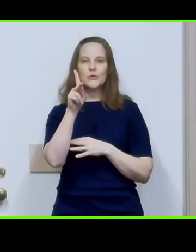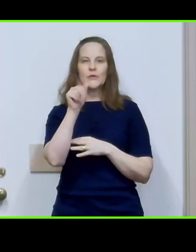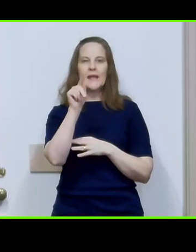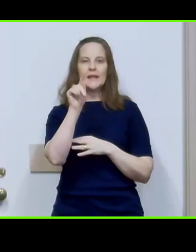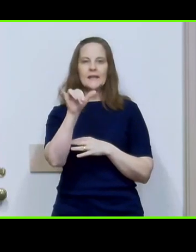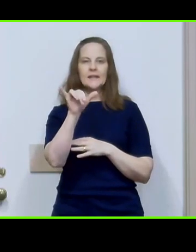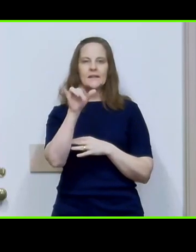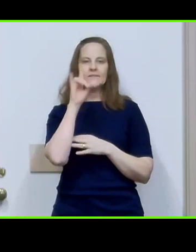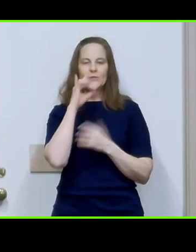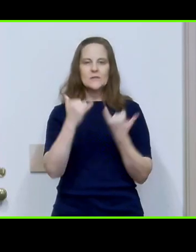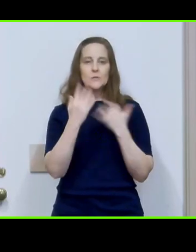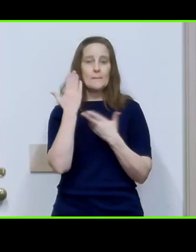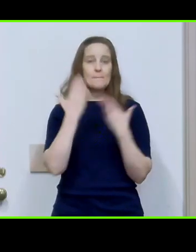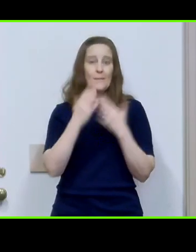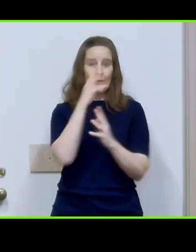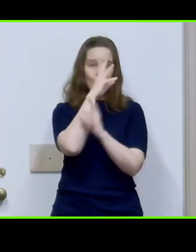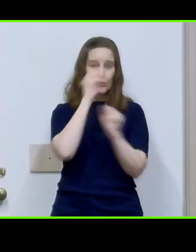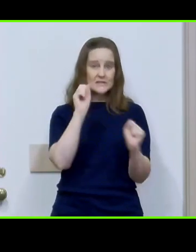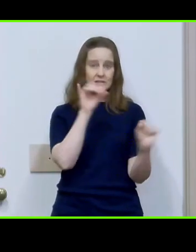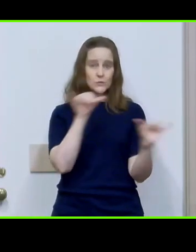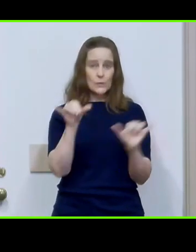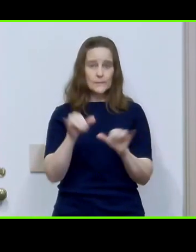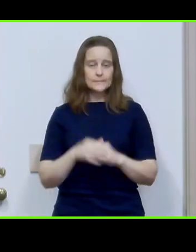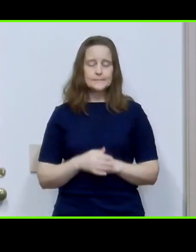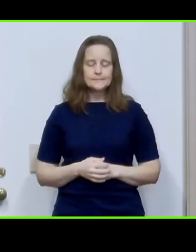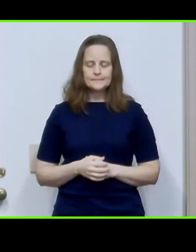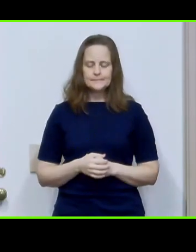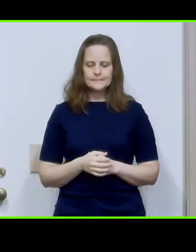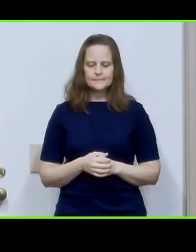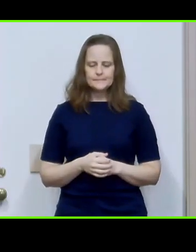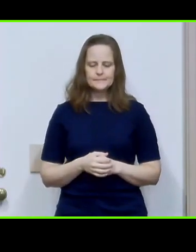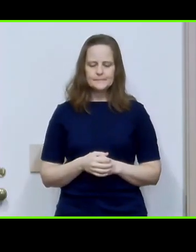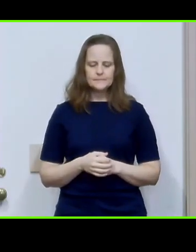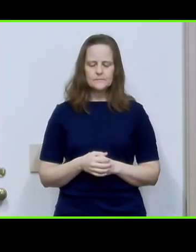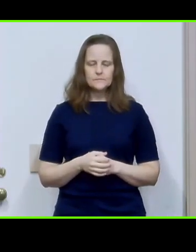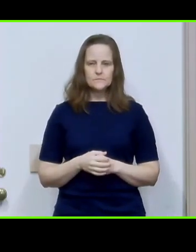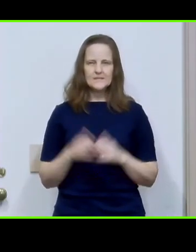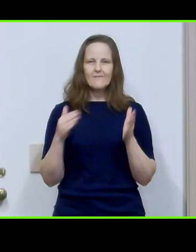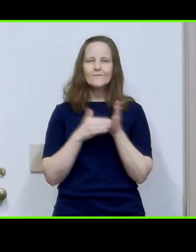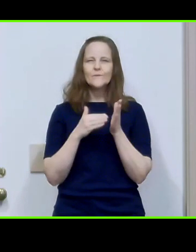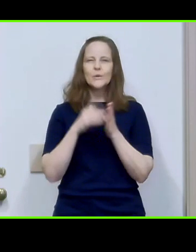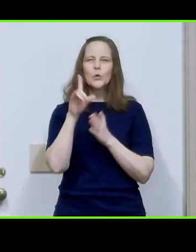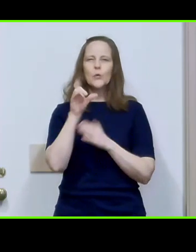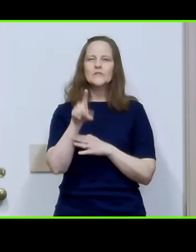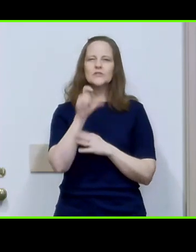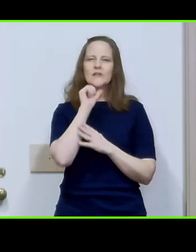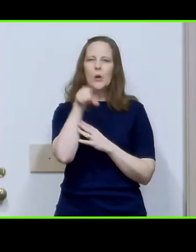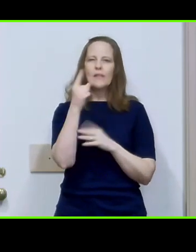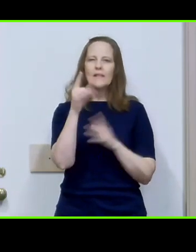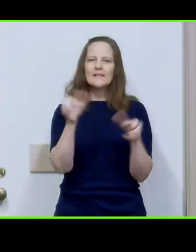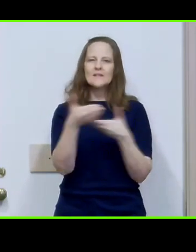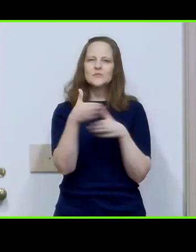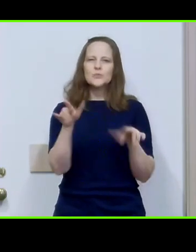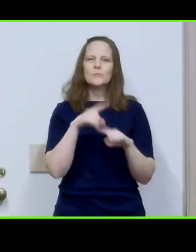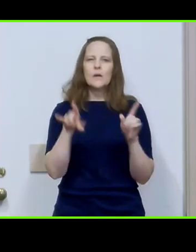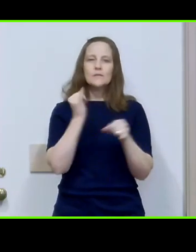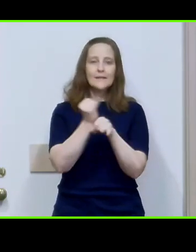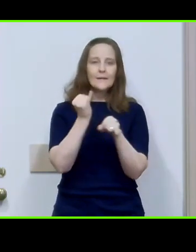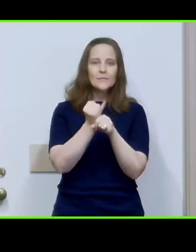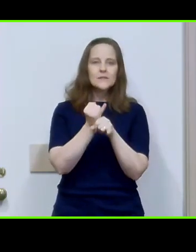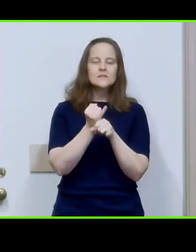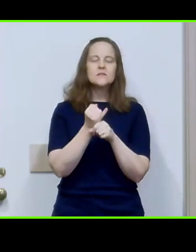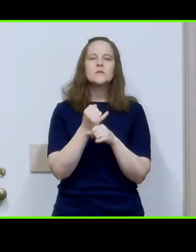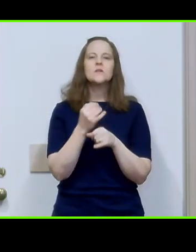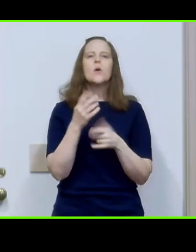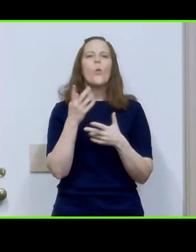and possibly the president might want to weigh in as well. And this is a frequent question, not only from the classroom, but also out on campus, about what